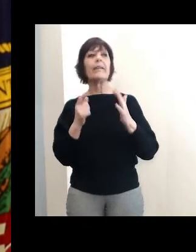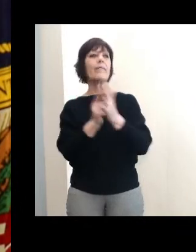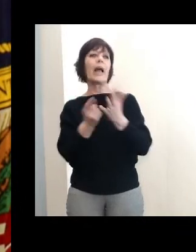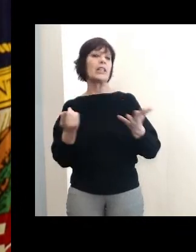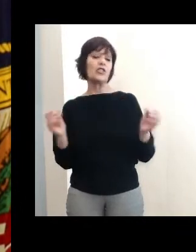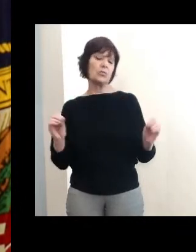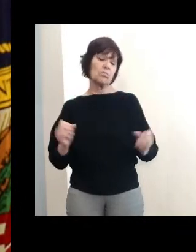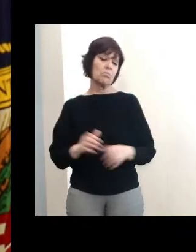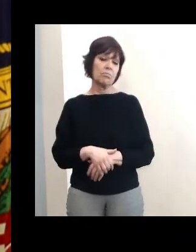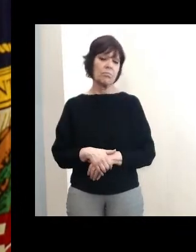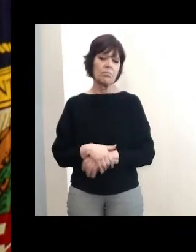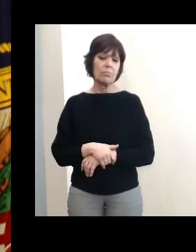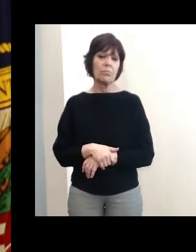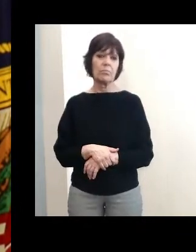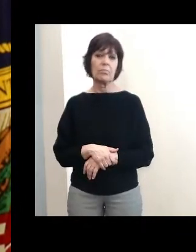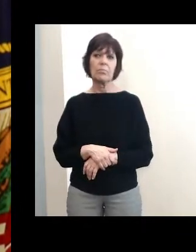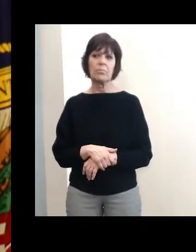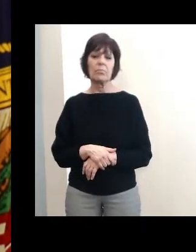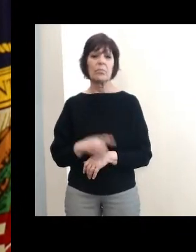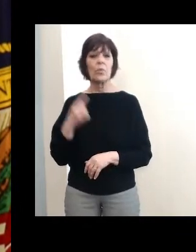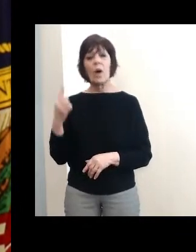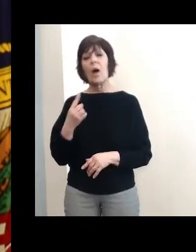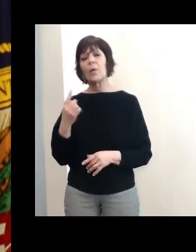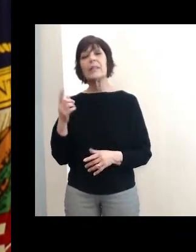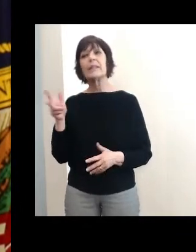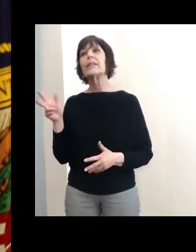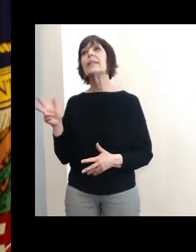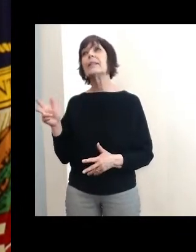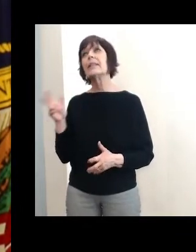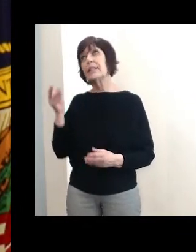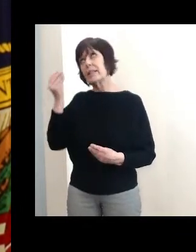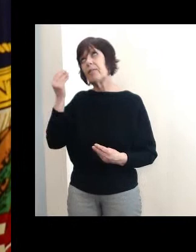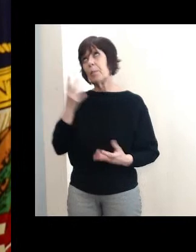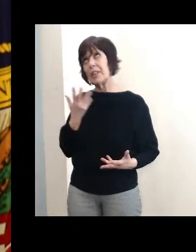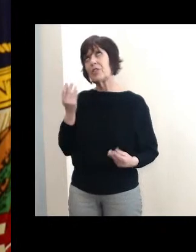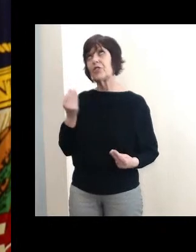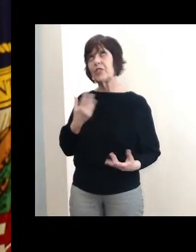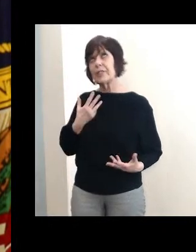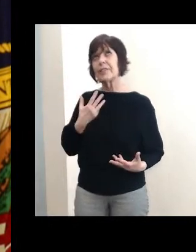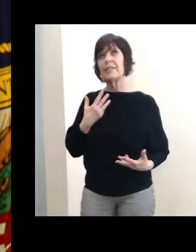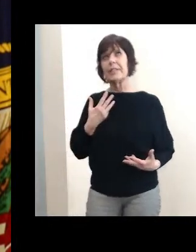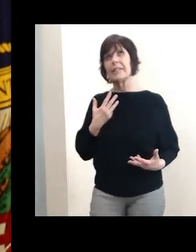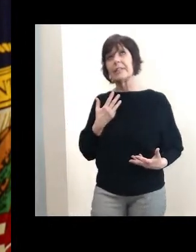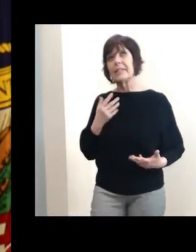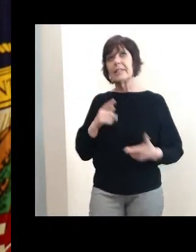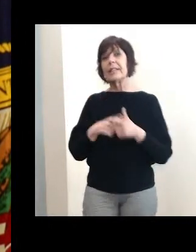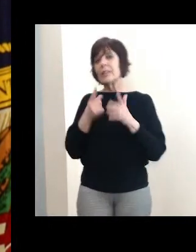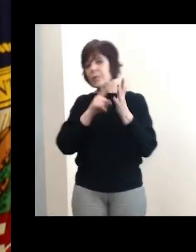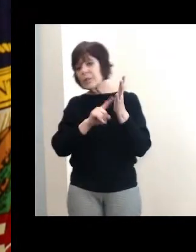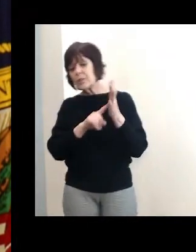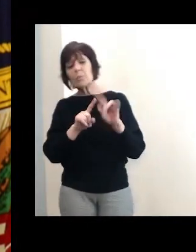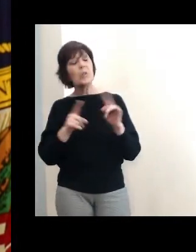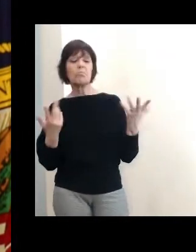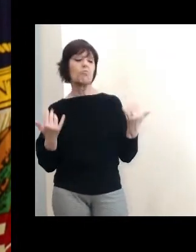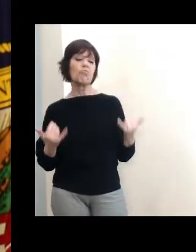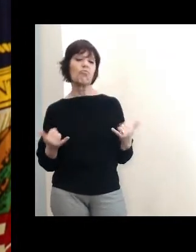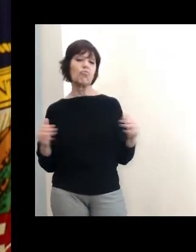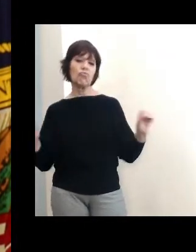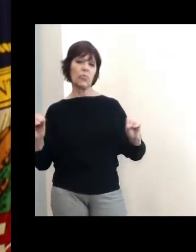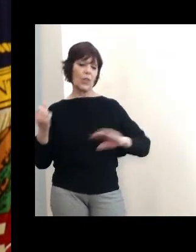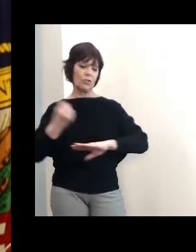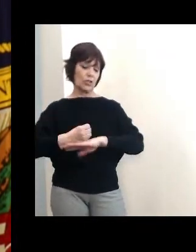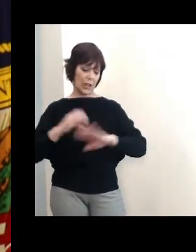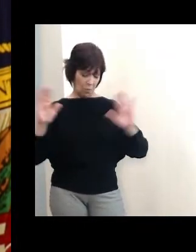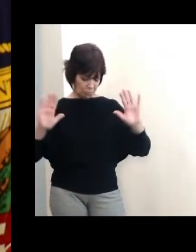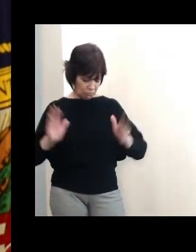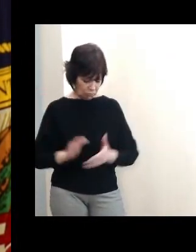saying no. We always get information, and they'll research it, but as of right now, we haven't shut